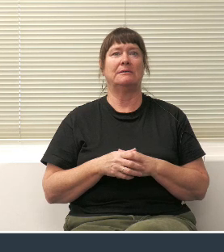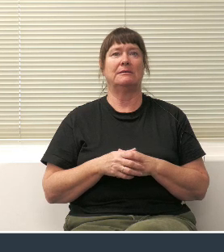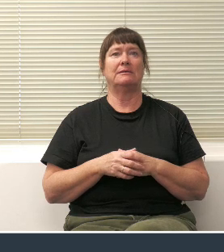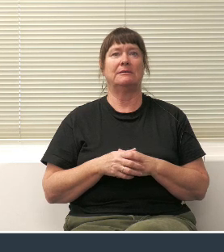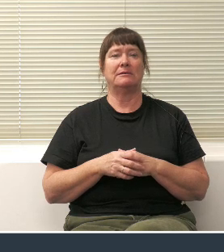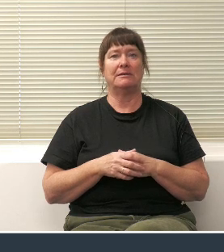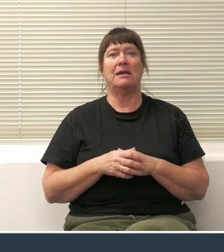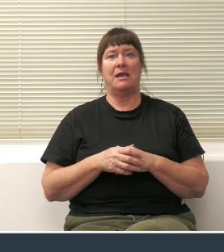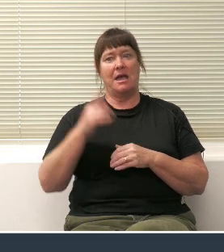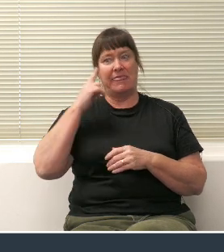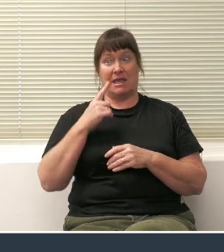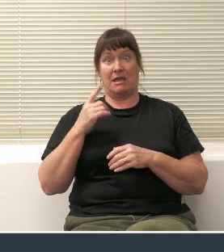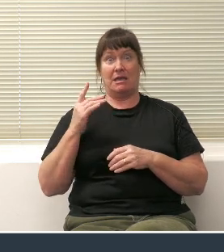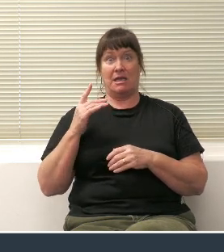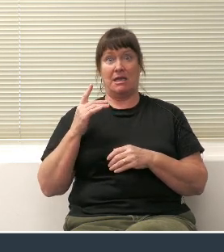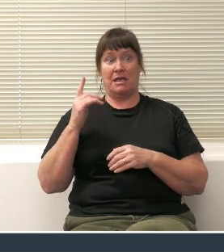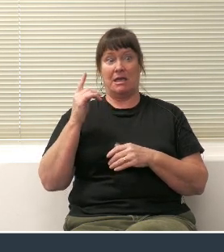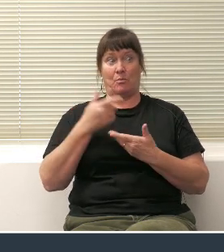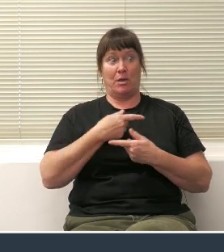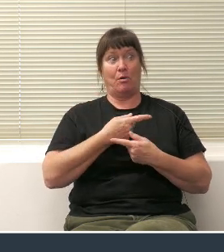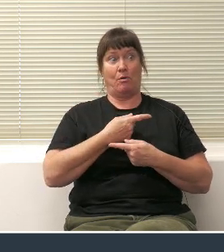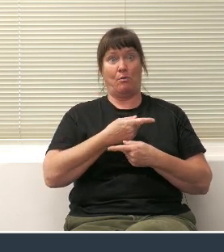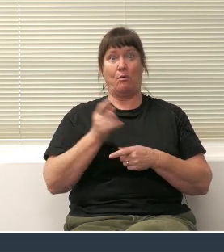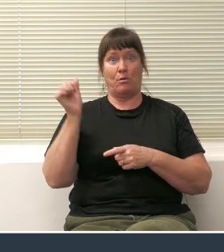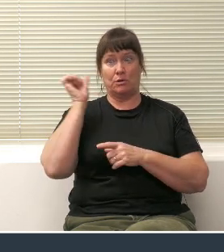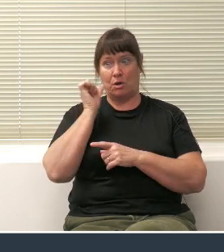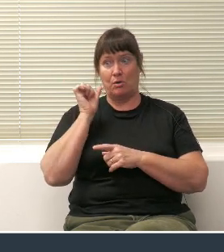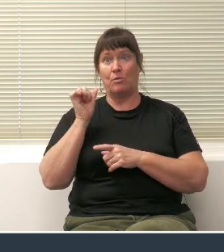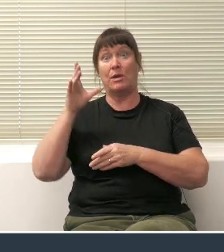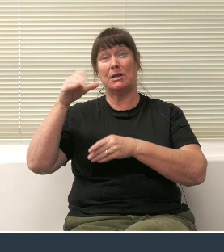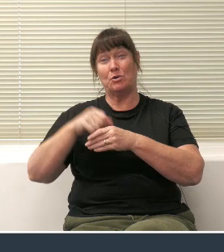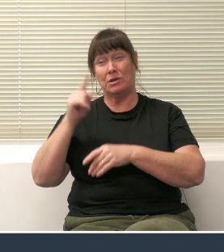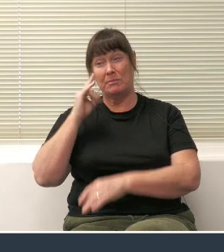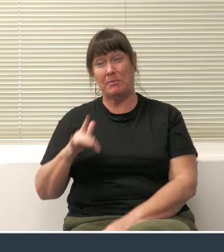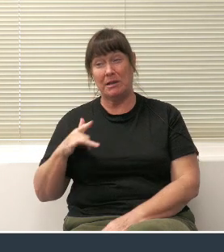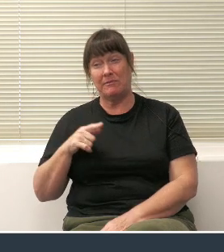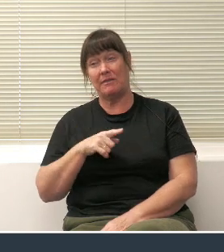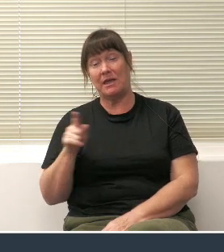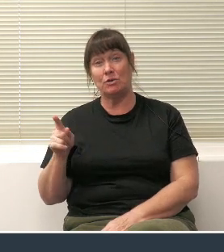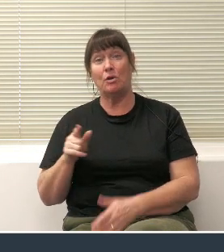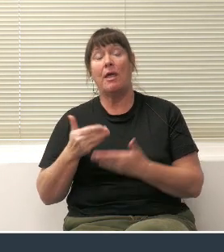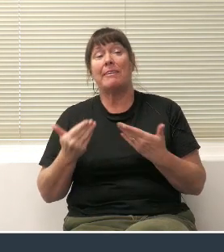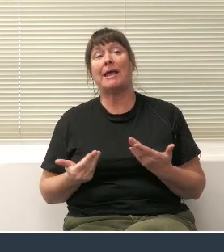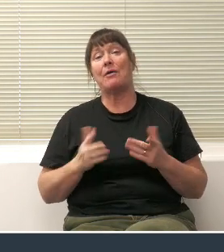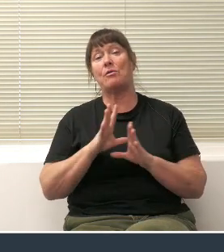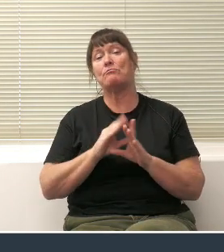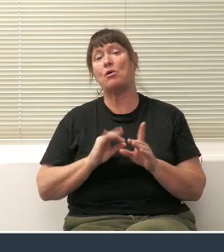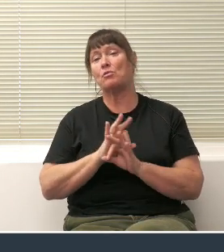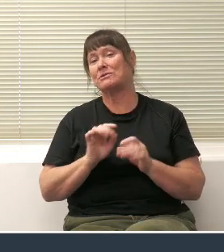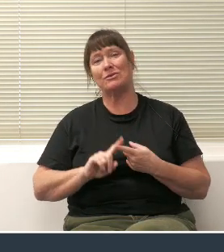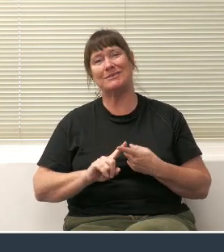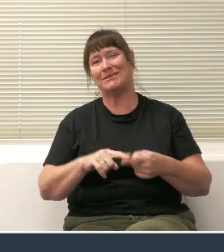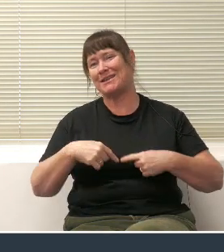including our tenants and the public, knew that the current operating model was financially unsustainable, and that's why we're here really to talk